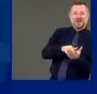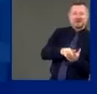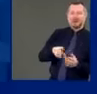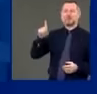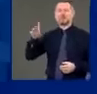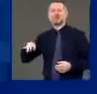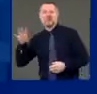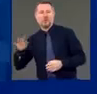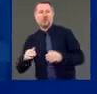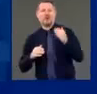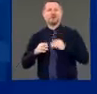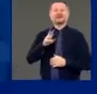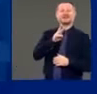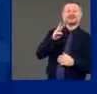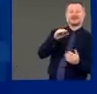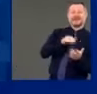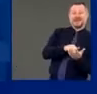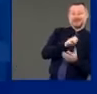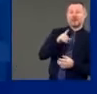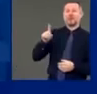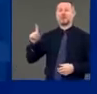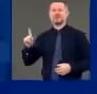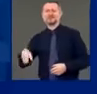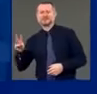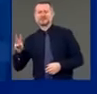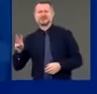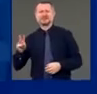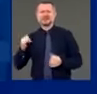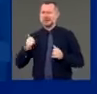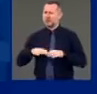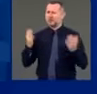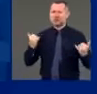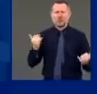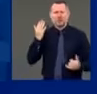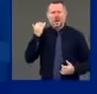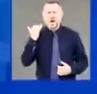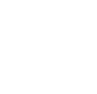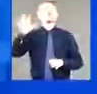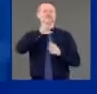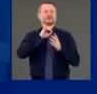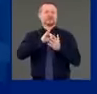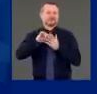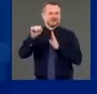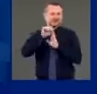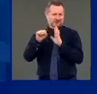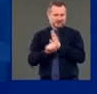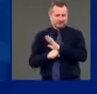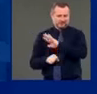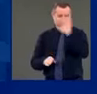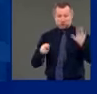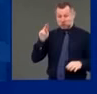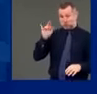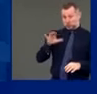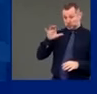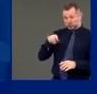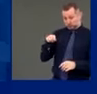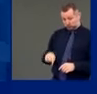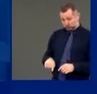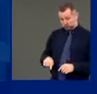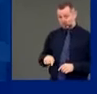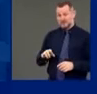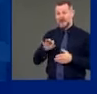virus, to this moment. Why are we reopening? Because these numbers say we can. New York City, 9 weeks